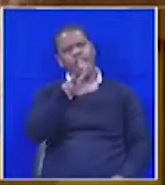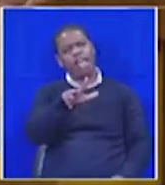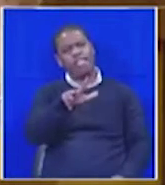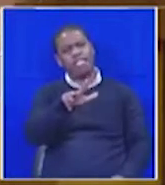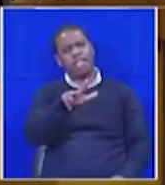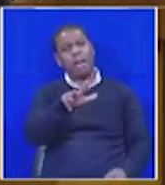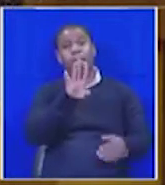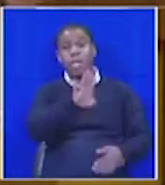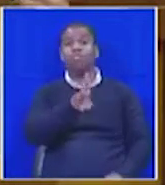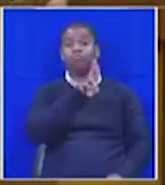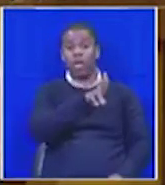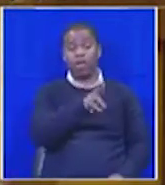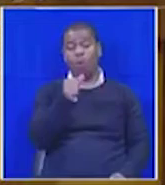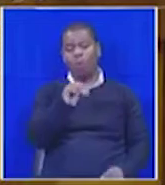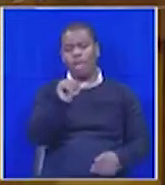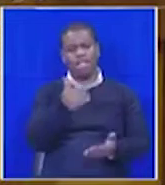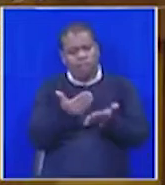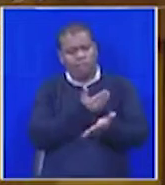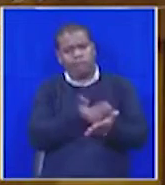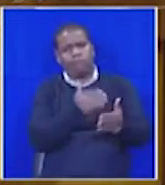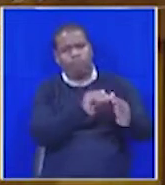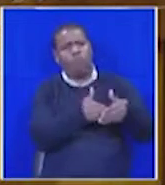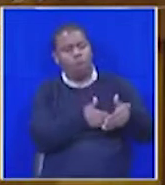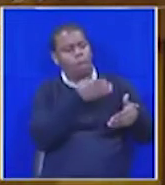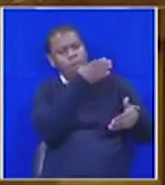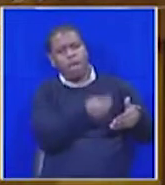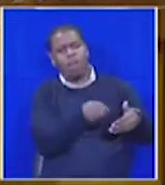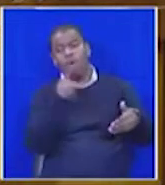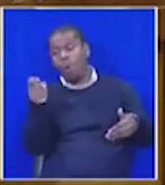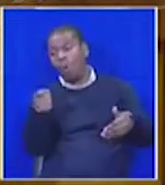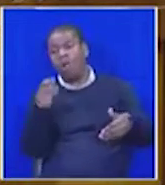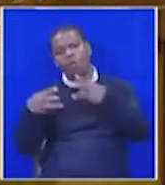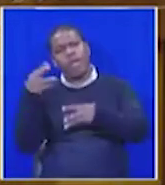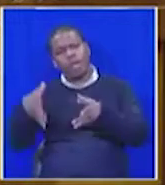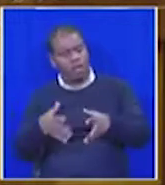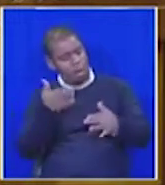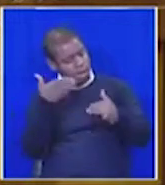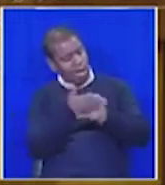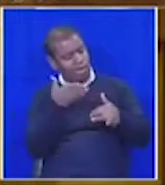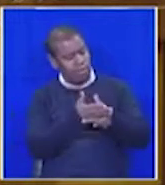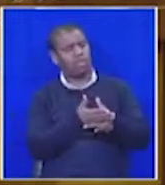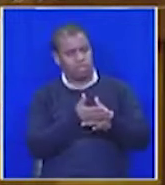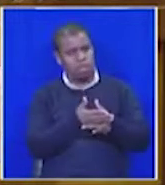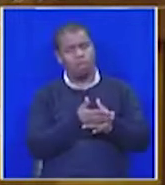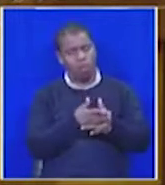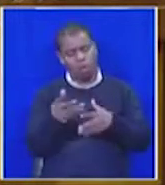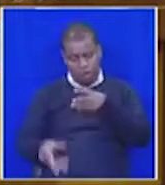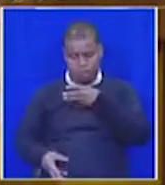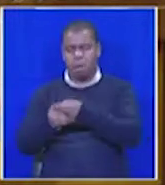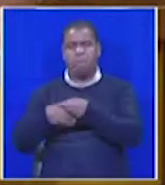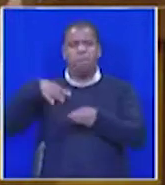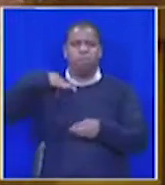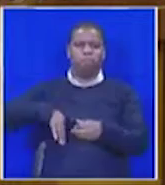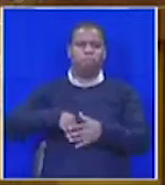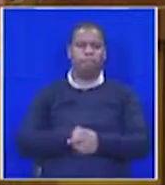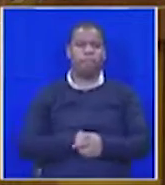rand fund or reserve fund that the UIF has to give workers that become unemployed additional benefits. It's